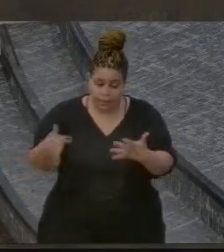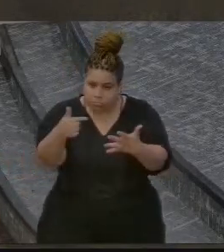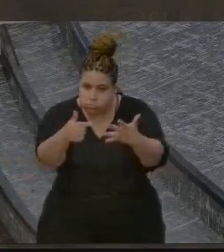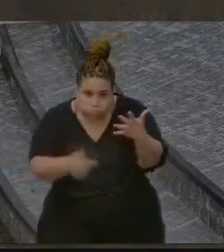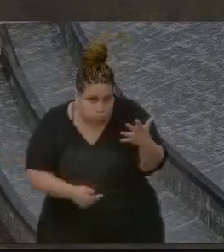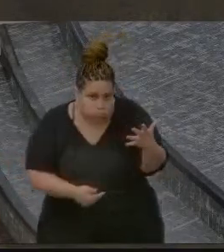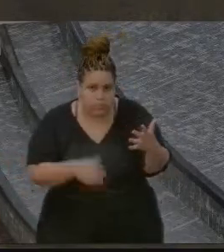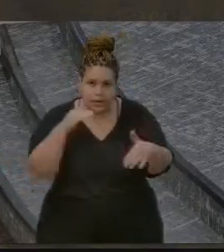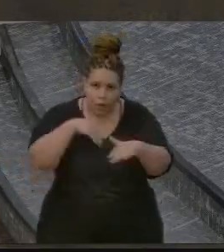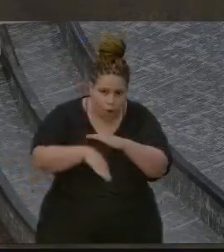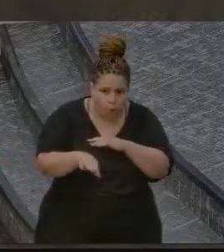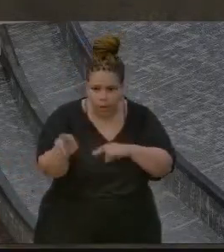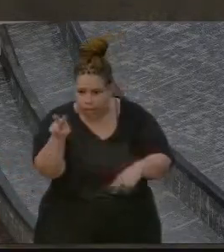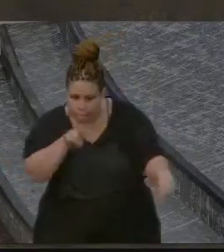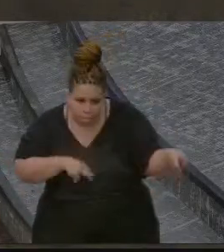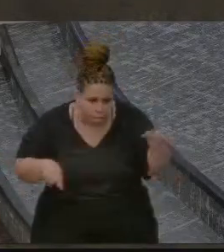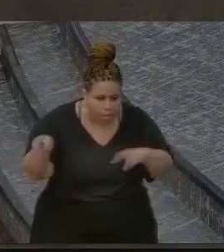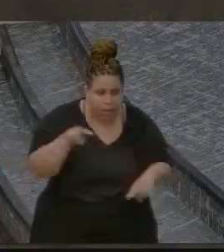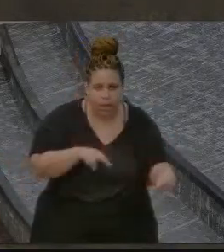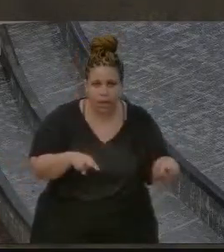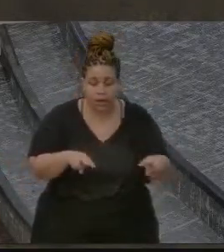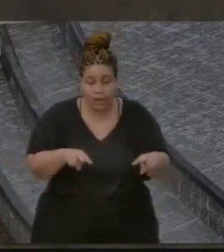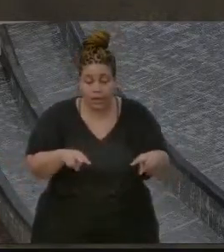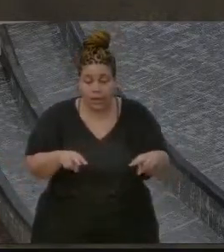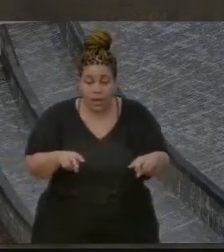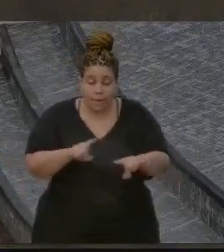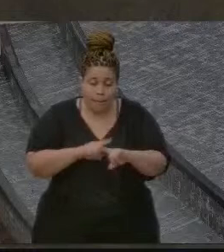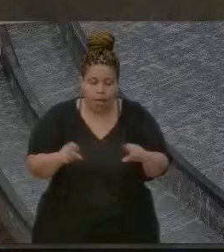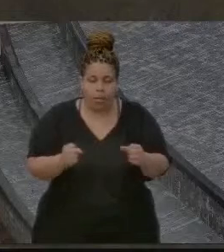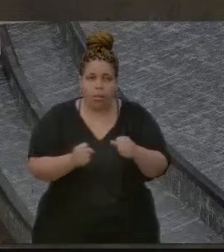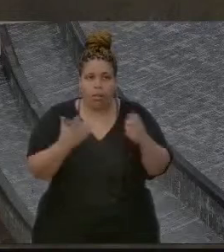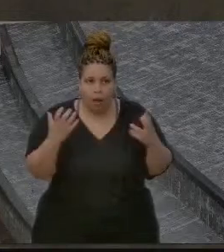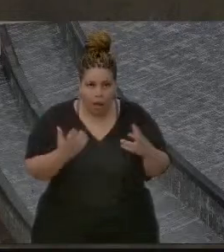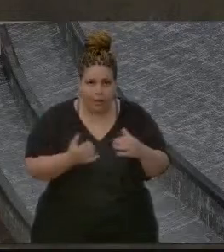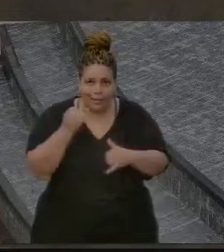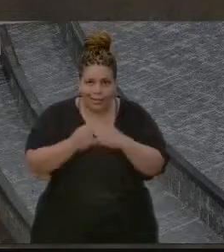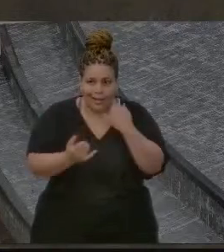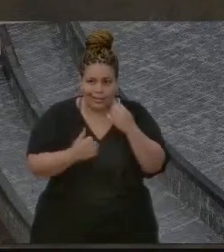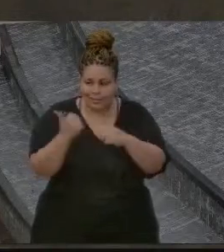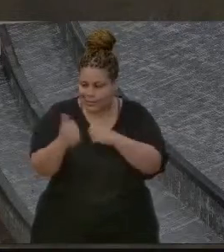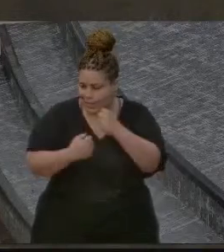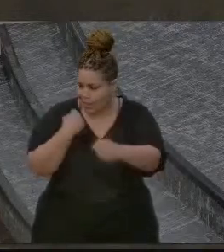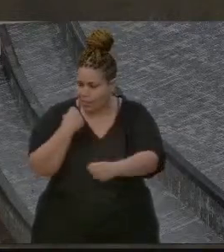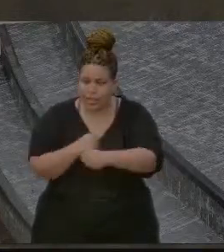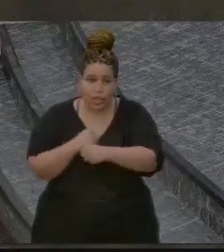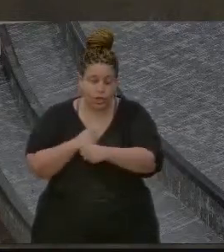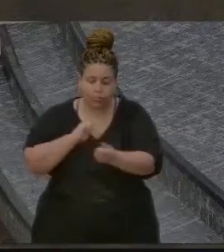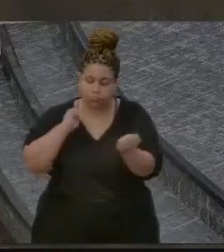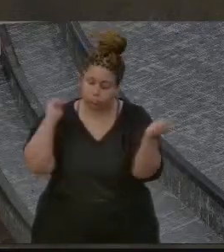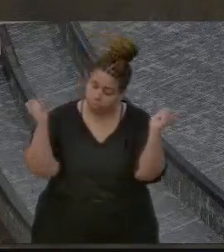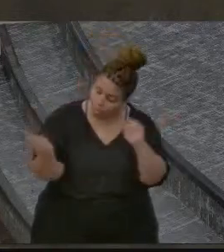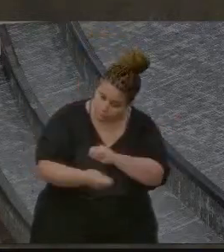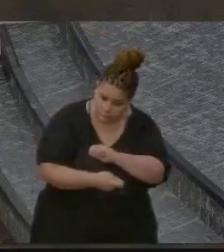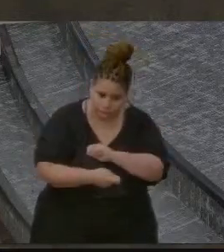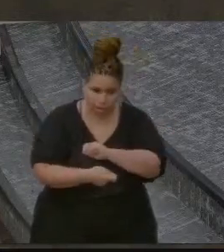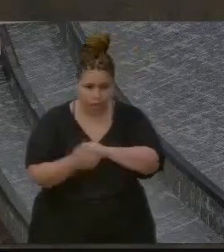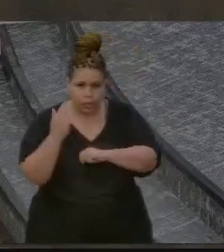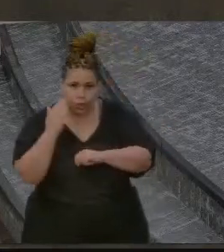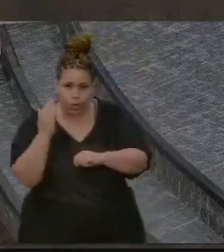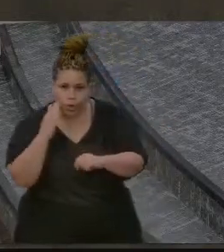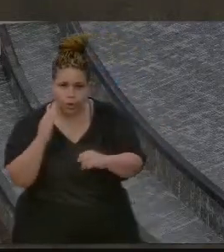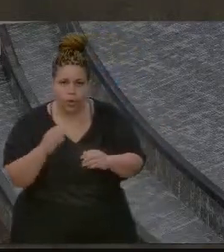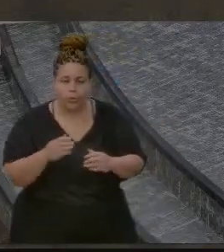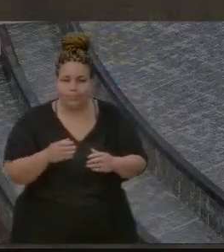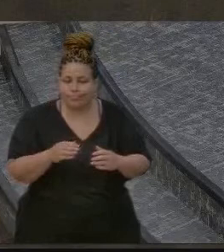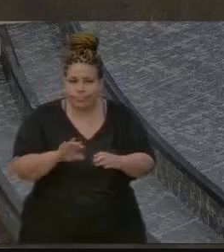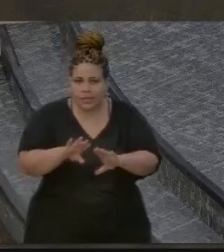that were priority, it's still important, and we don't want kids being able to access Clorox or Comet during the day, you know, in a